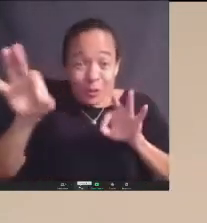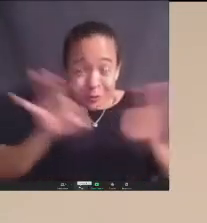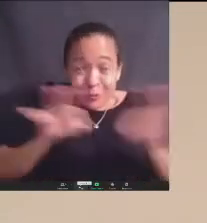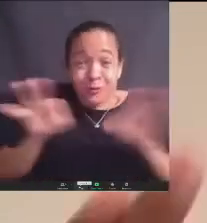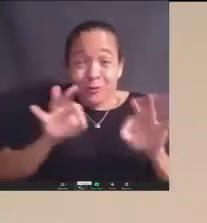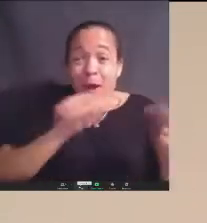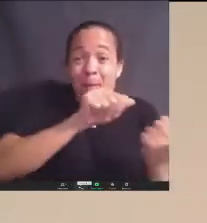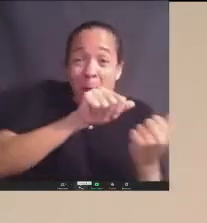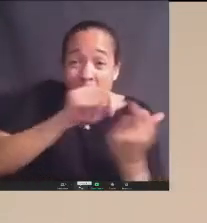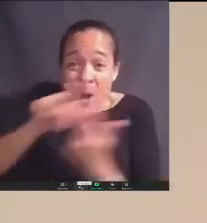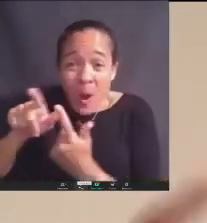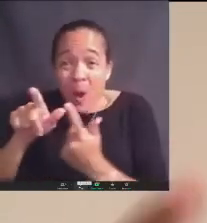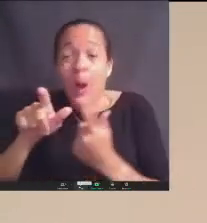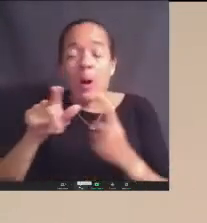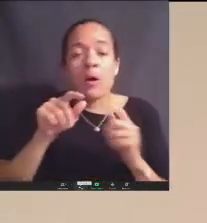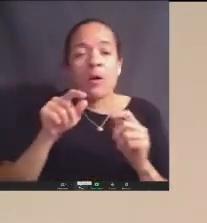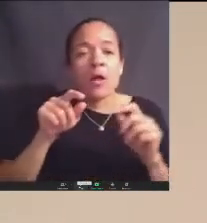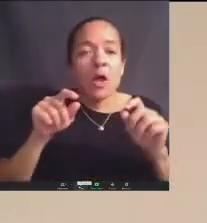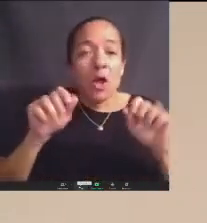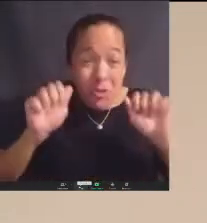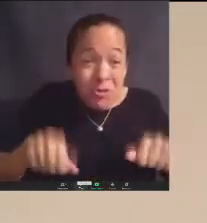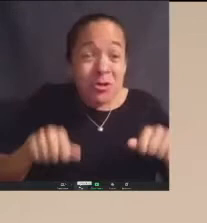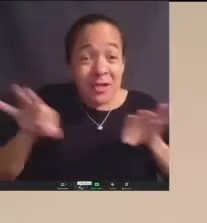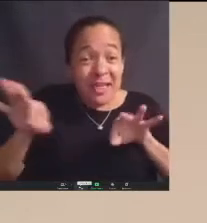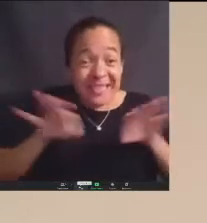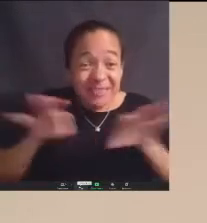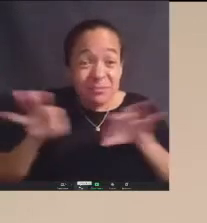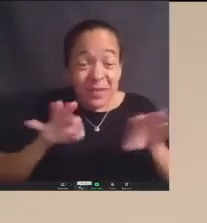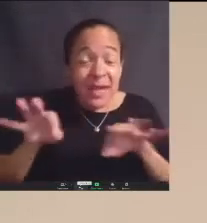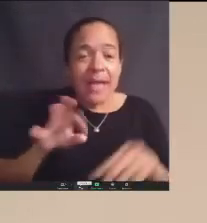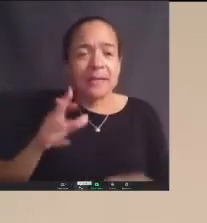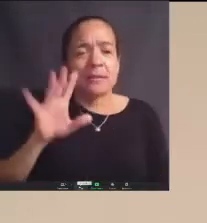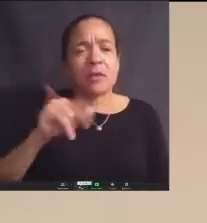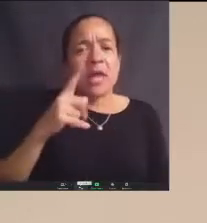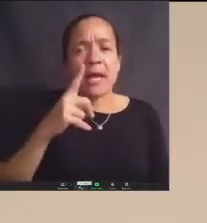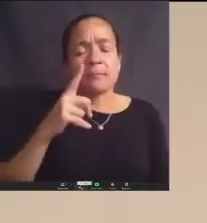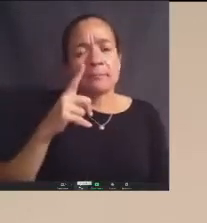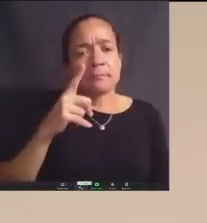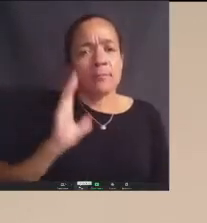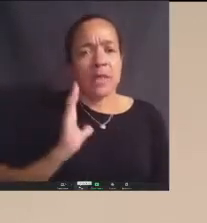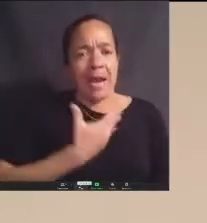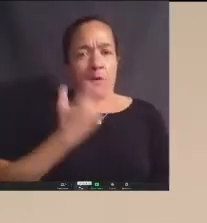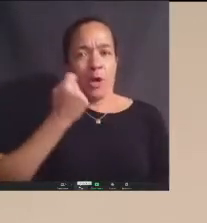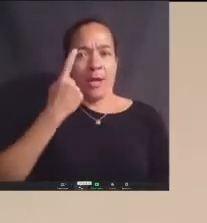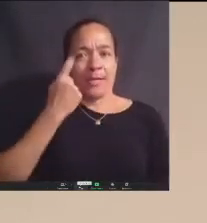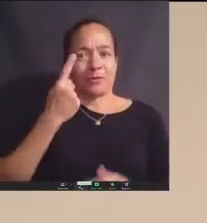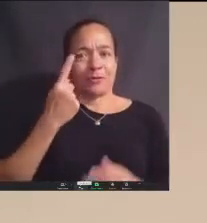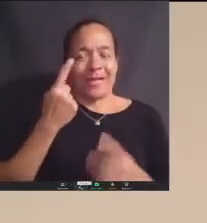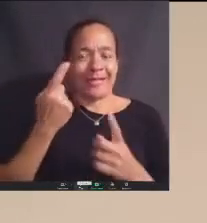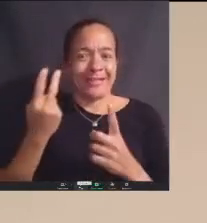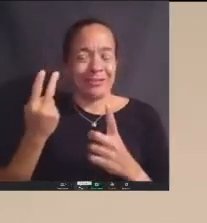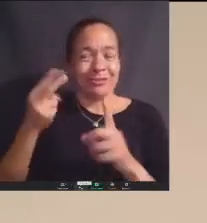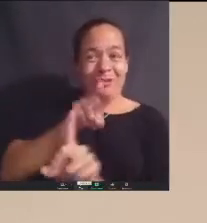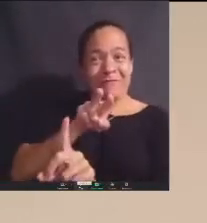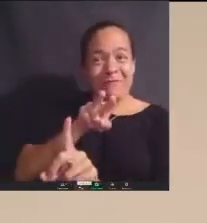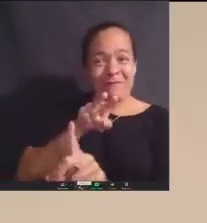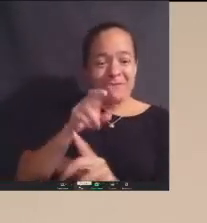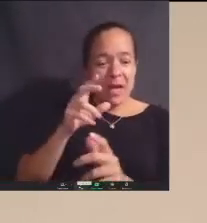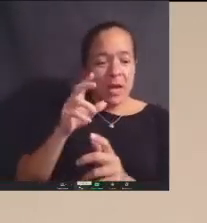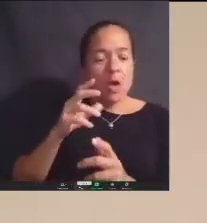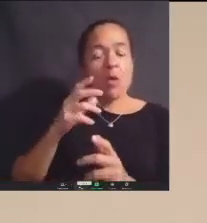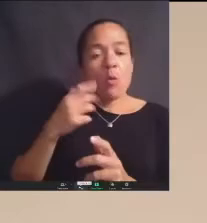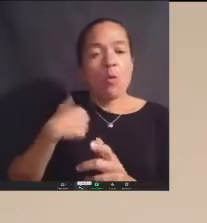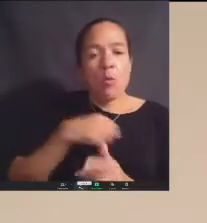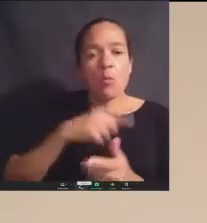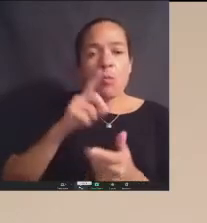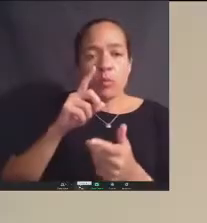that reset our understanding inside the foundation, because there's many of us that when we say things like, you need to define people by their